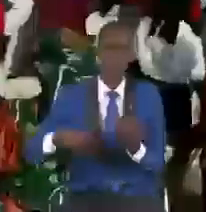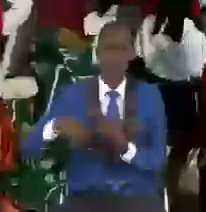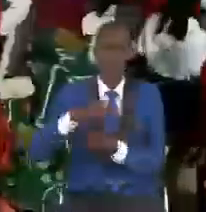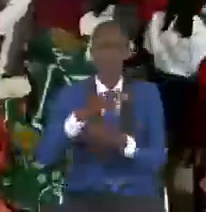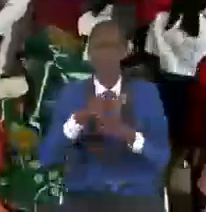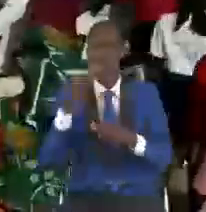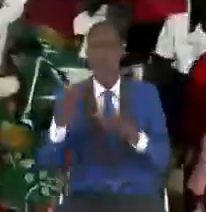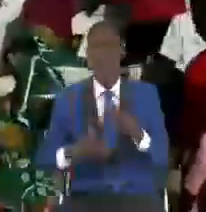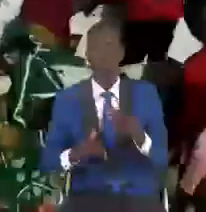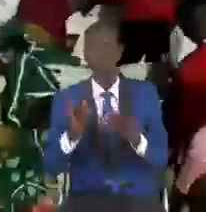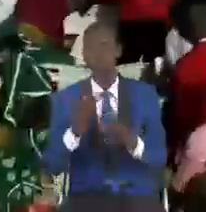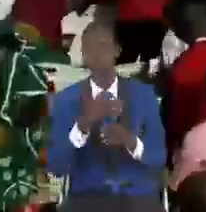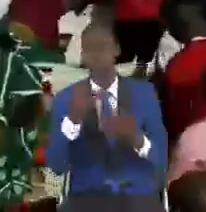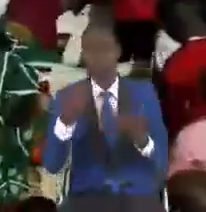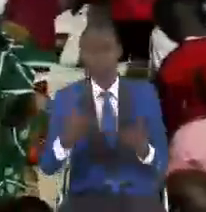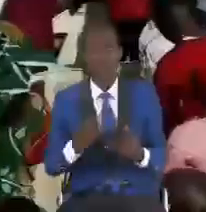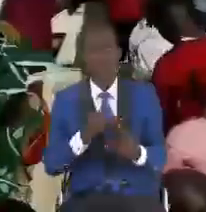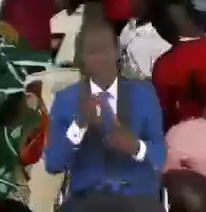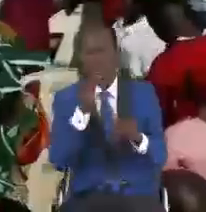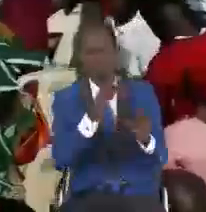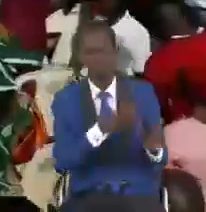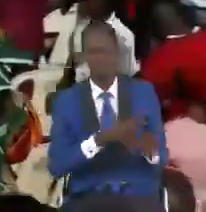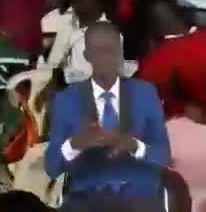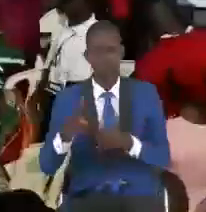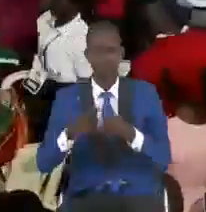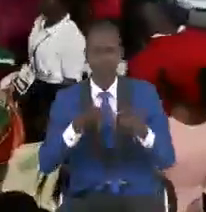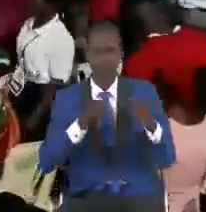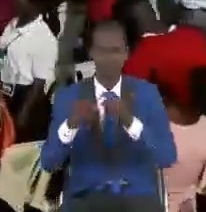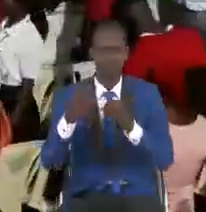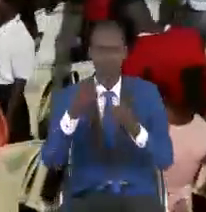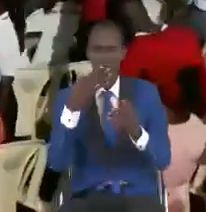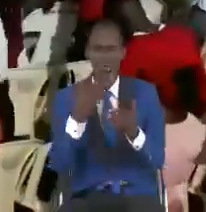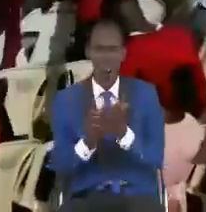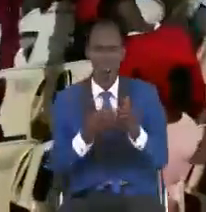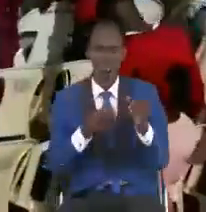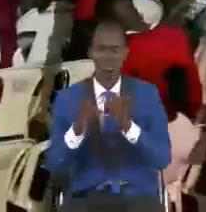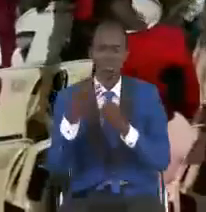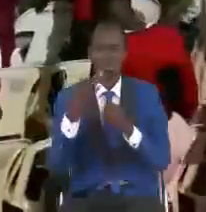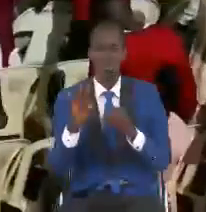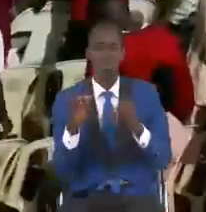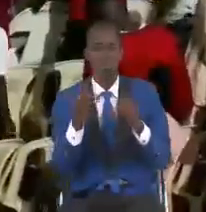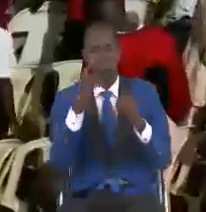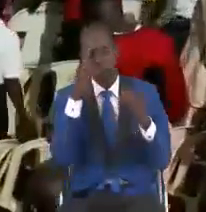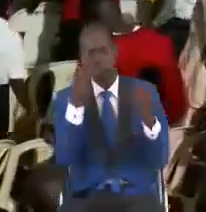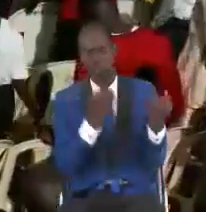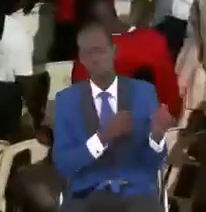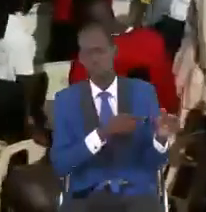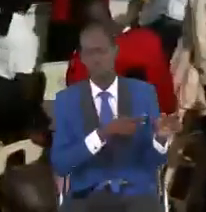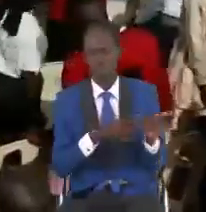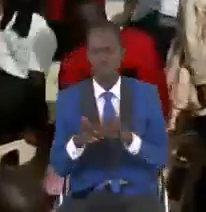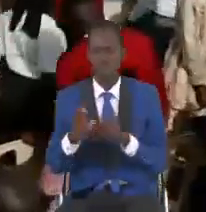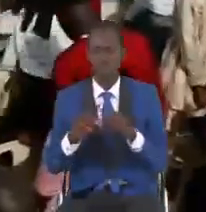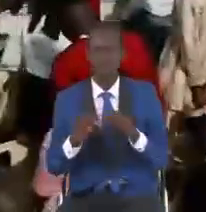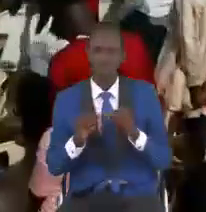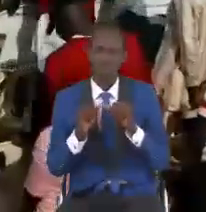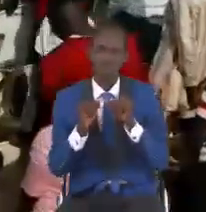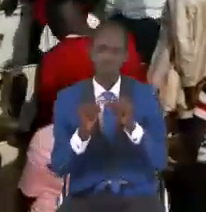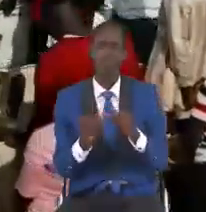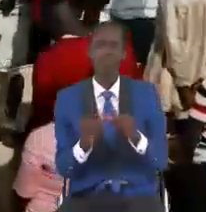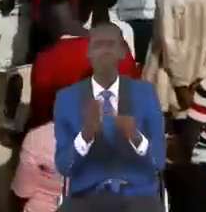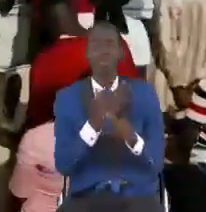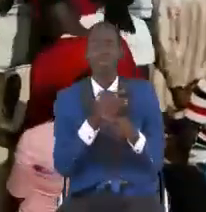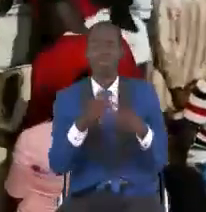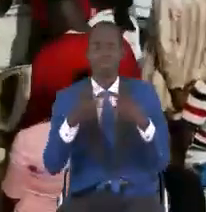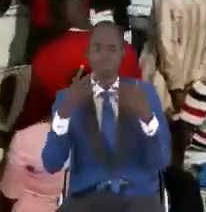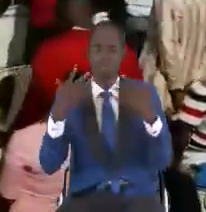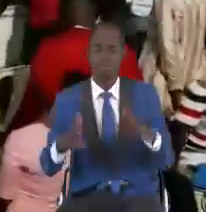to fight the good fight of faith, ready to continue and to finish